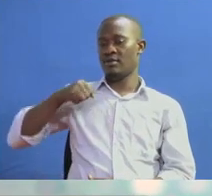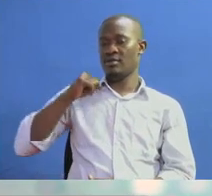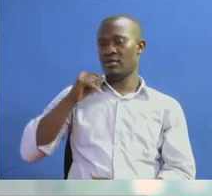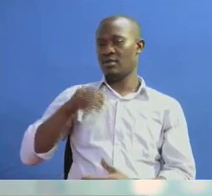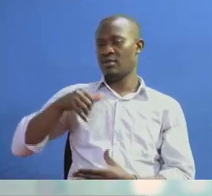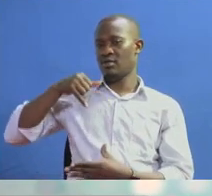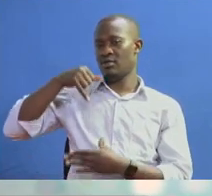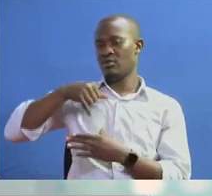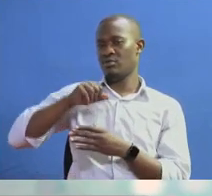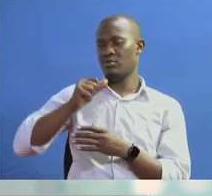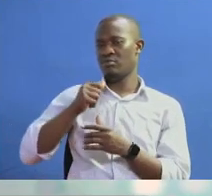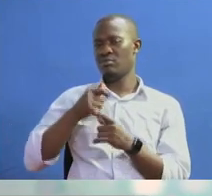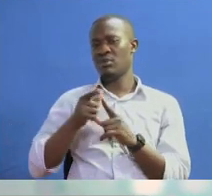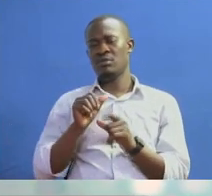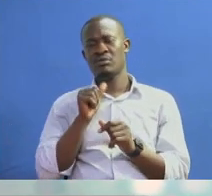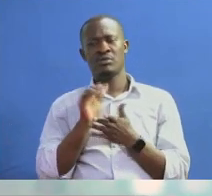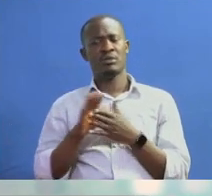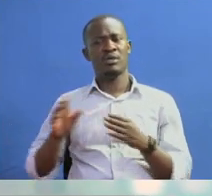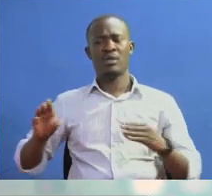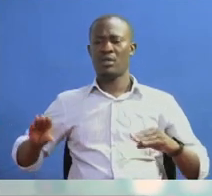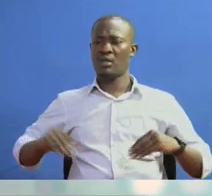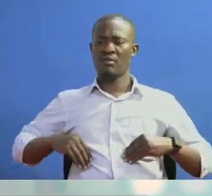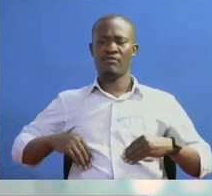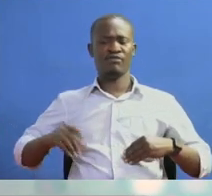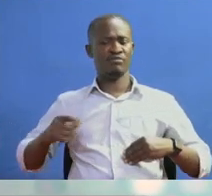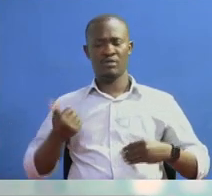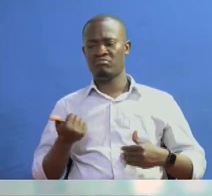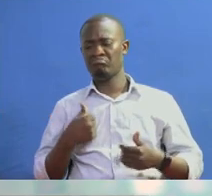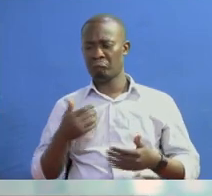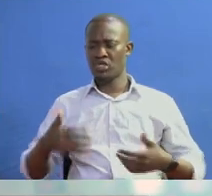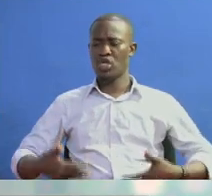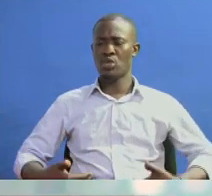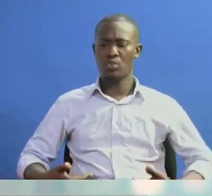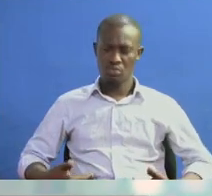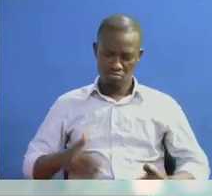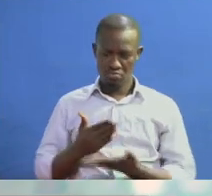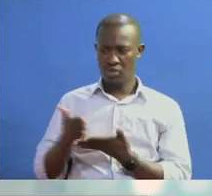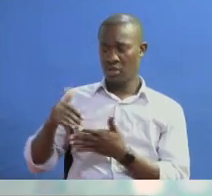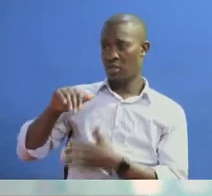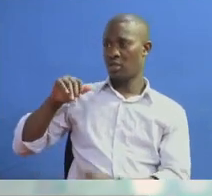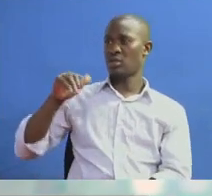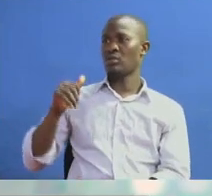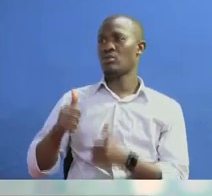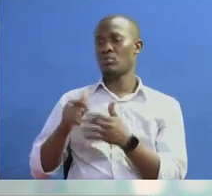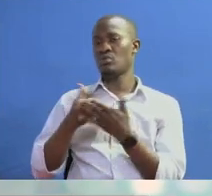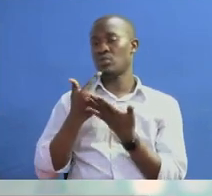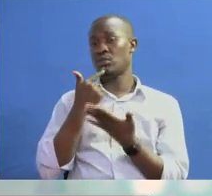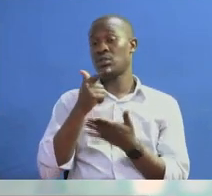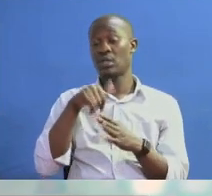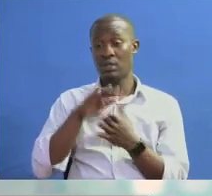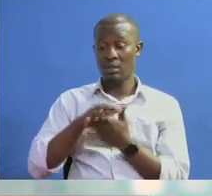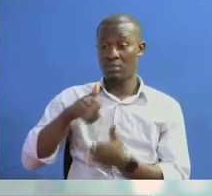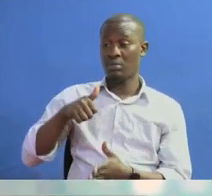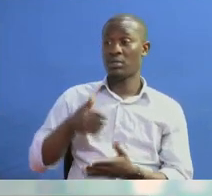not enough, because the youth incubation centers in the counties, which is stated in the budget,